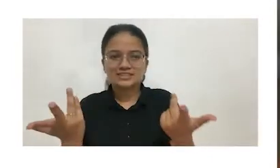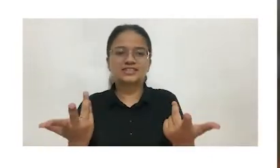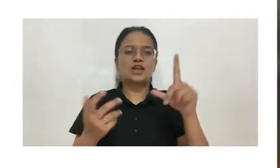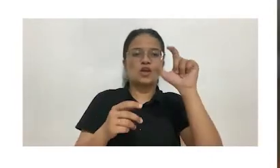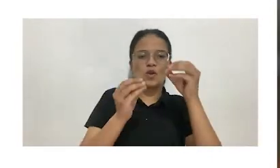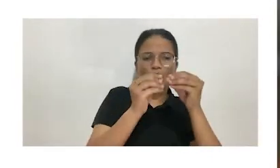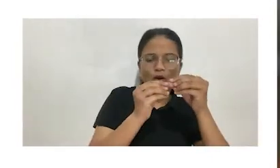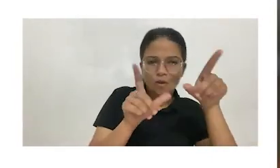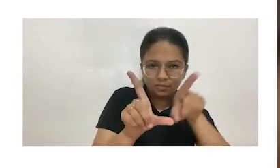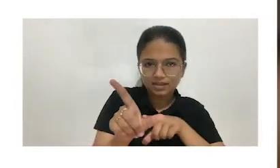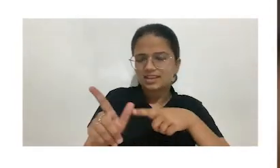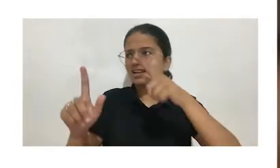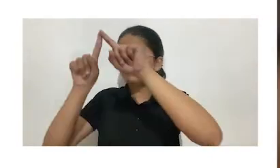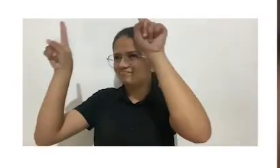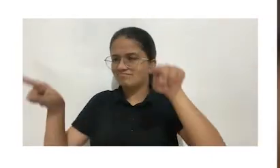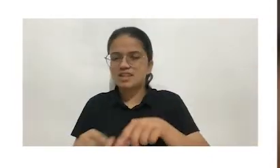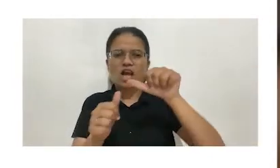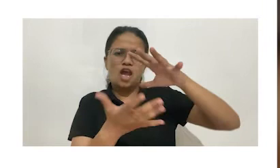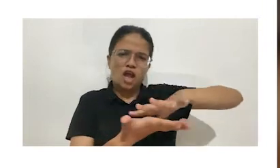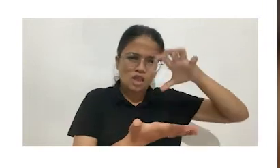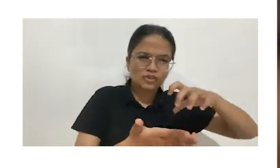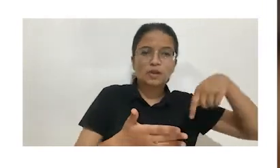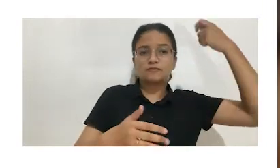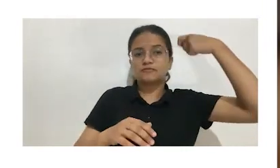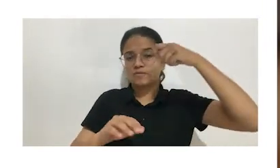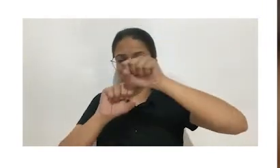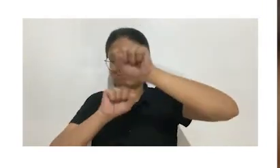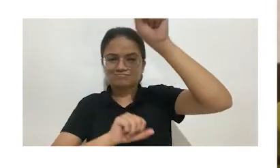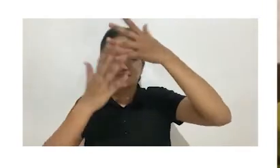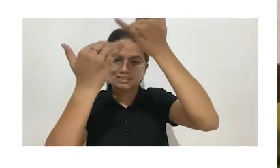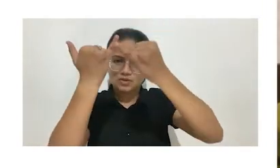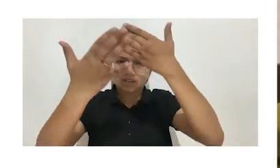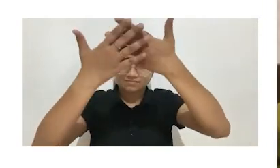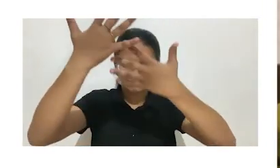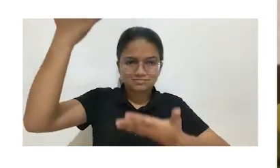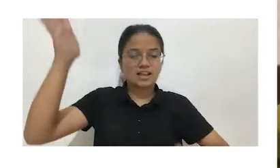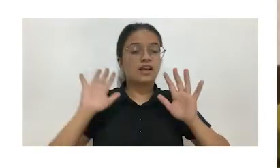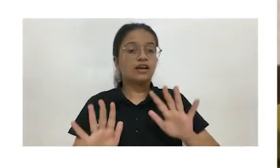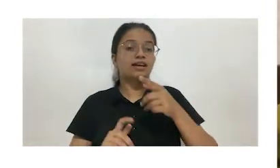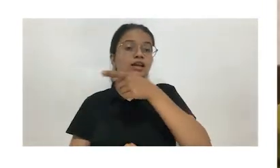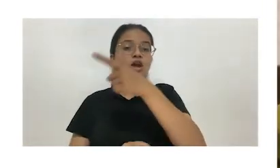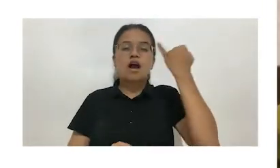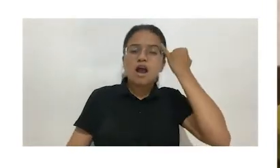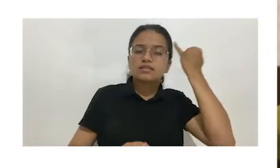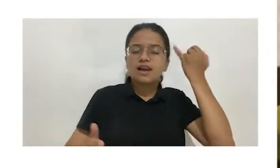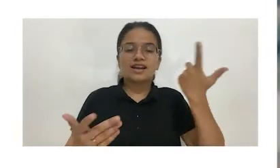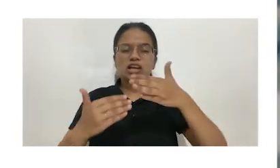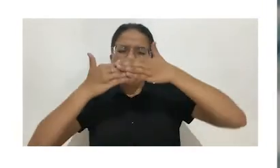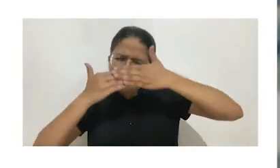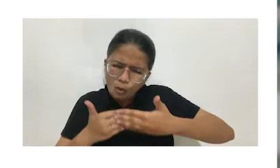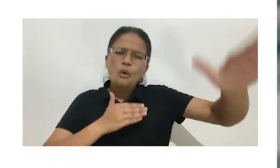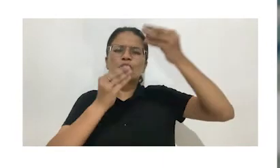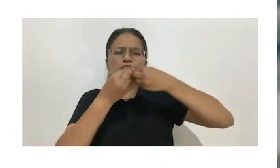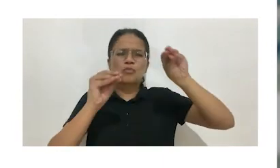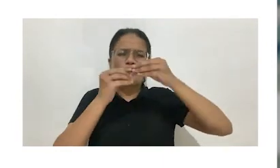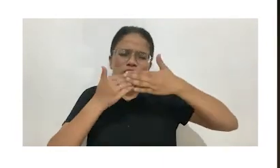posters, lobby cards, film scripts, advertisements, calendar art. And the idea is actually to go beyond